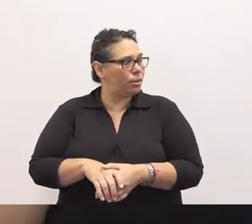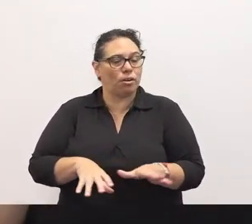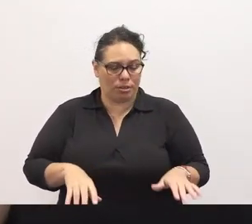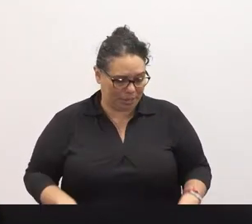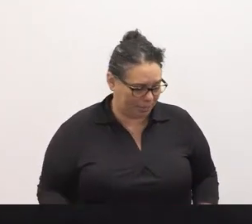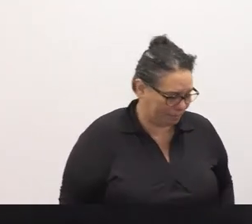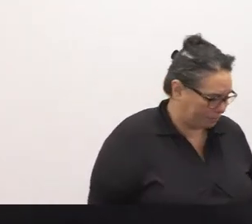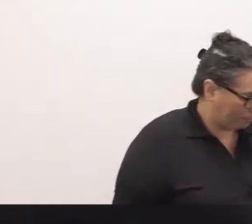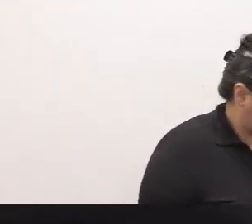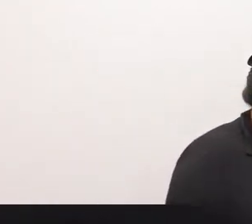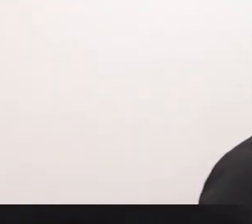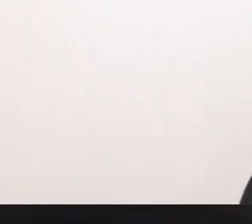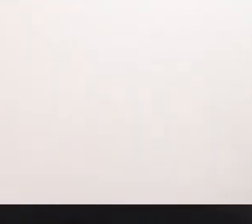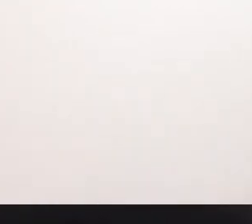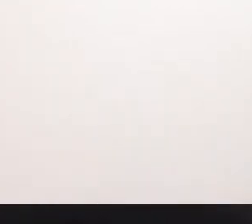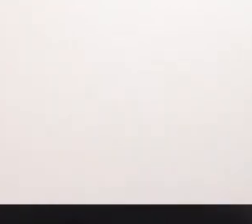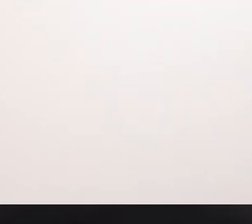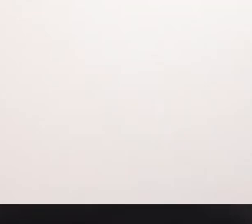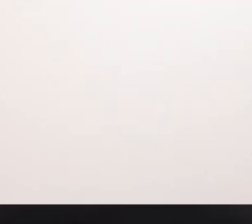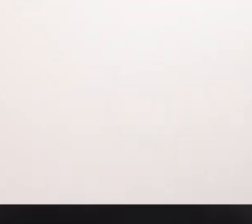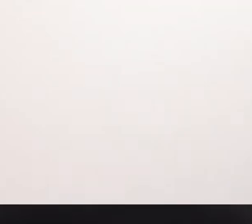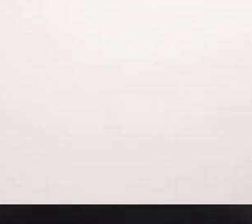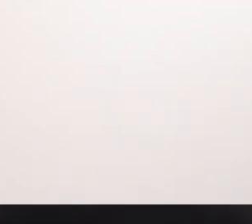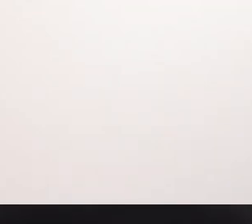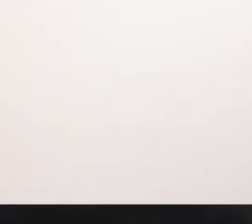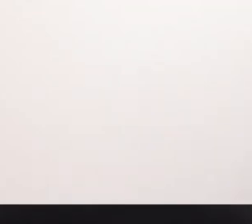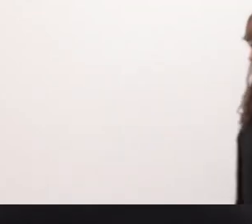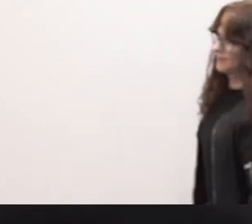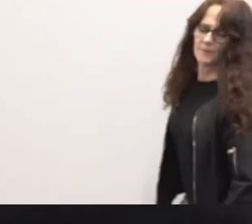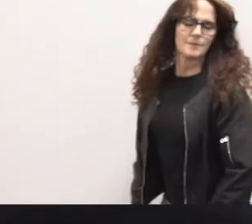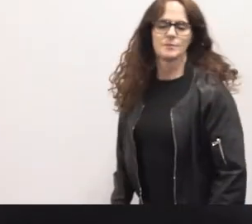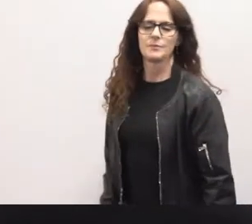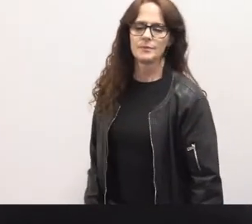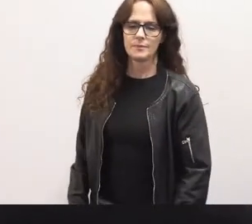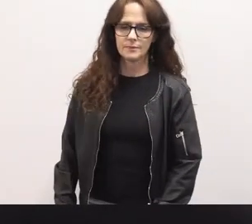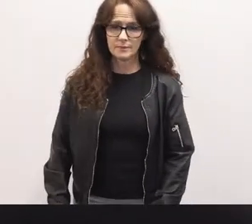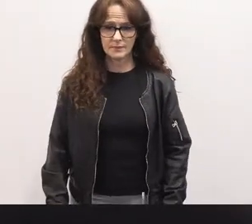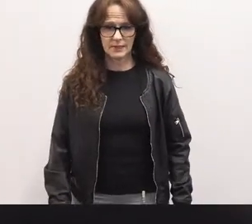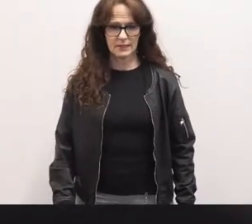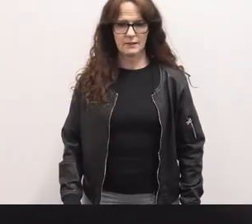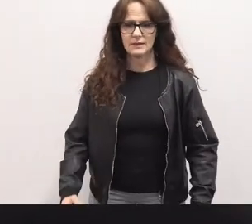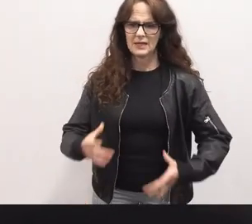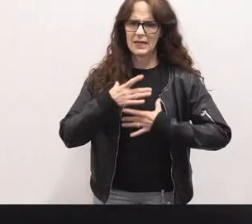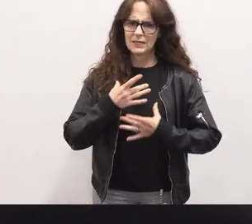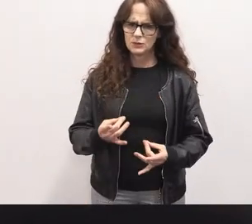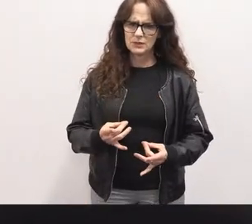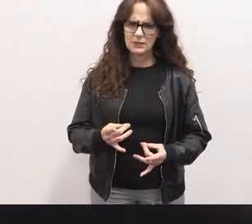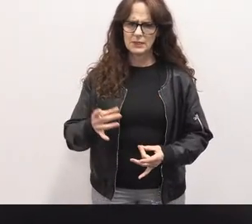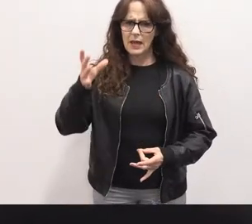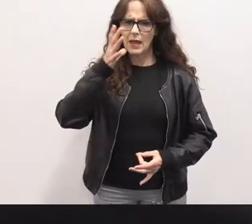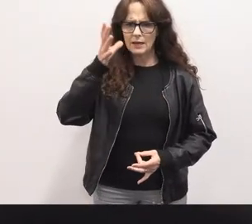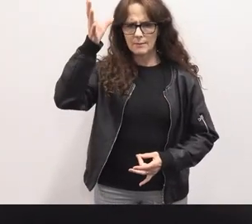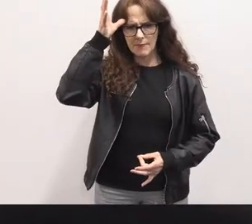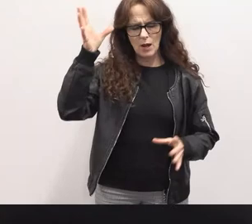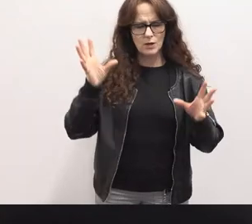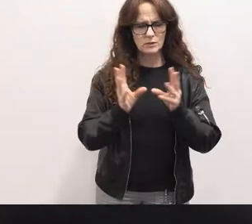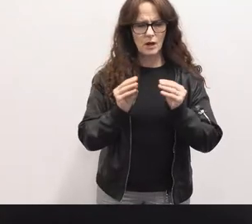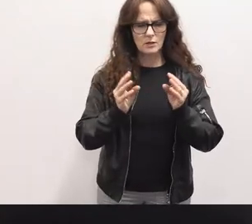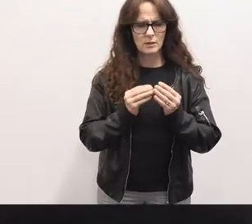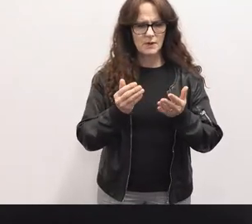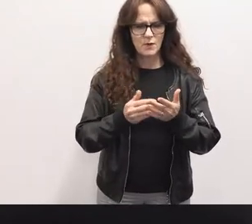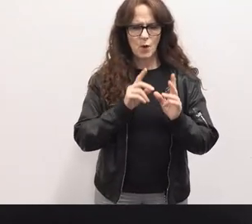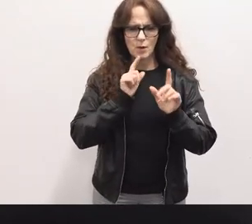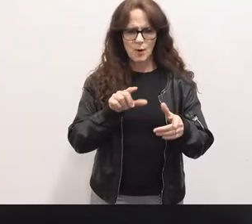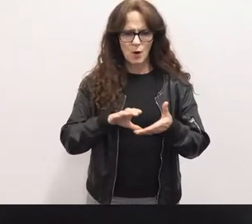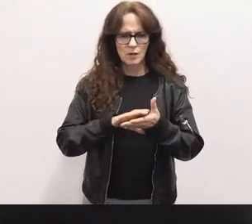read. The little sibling read by the age of 1.5. The interesting part was I have a parent conferences before the report card was given to me. I told my